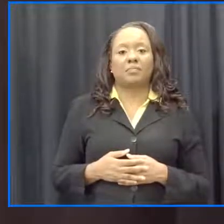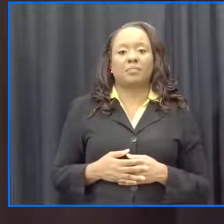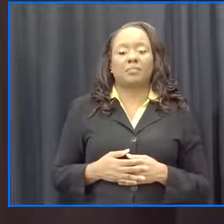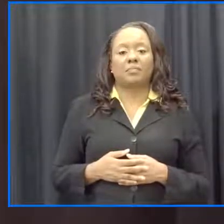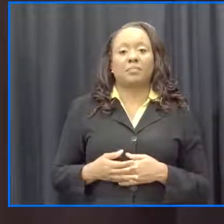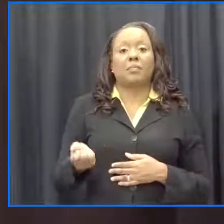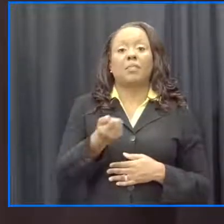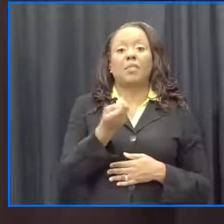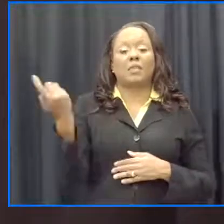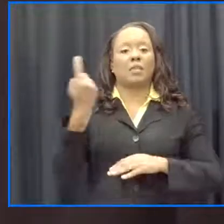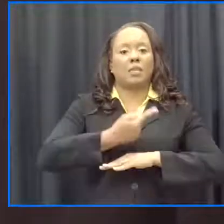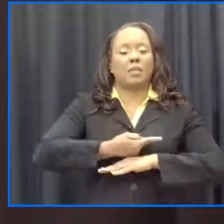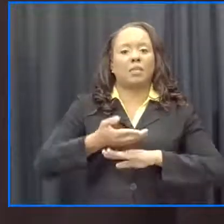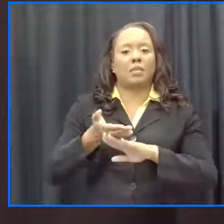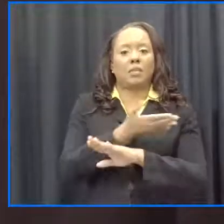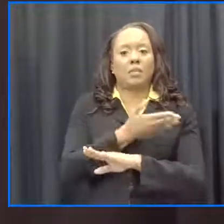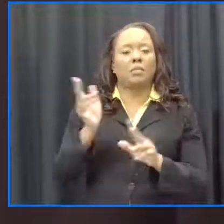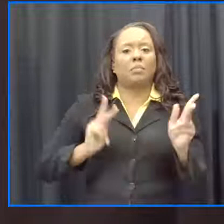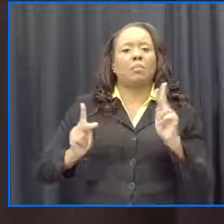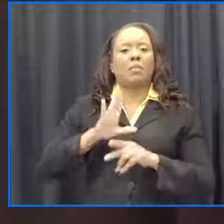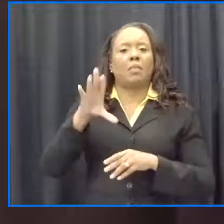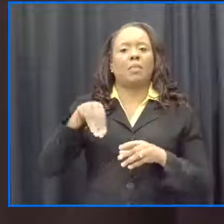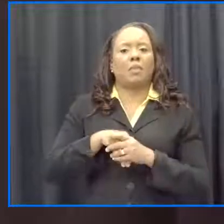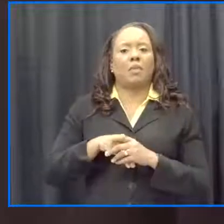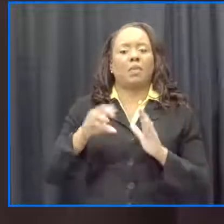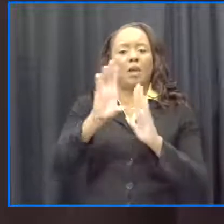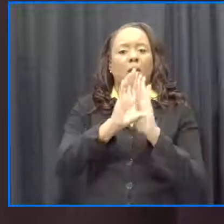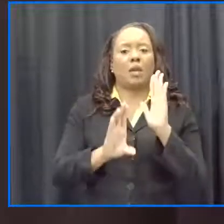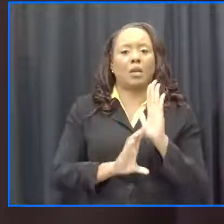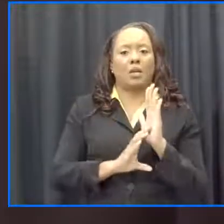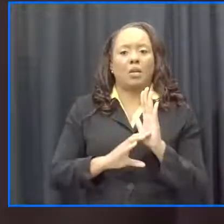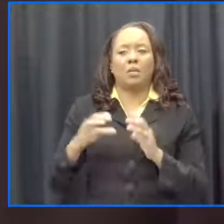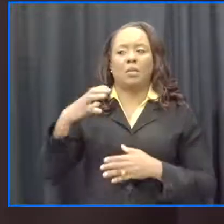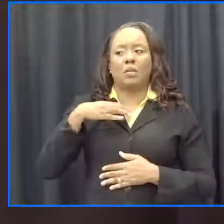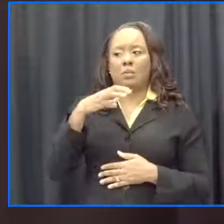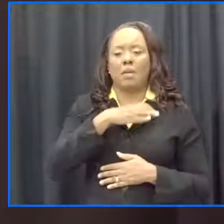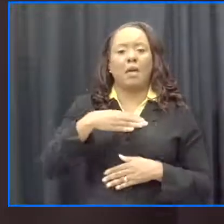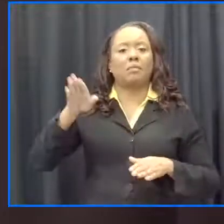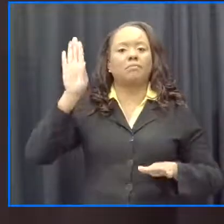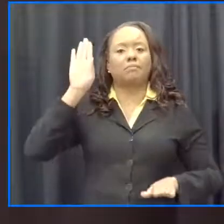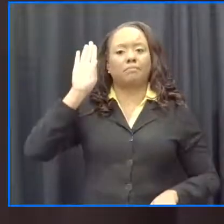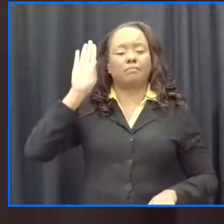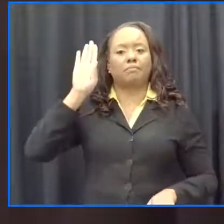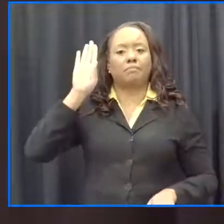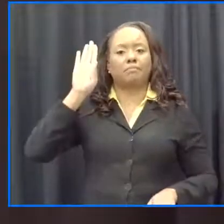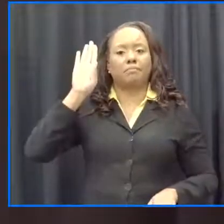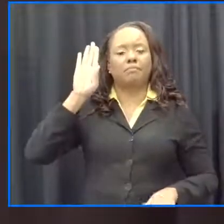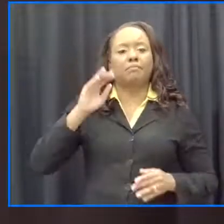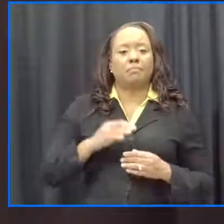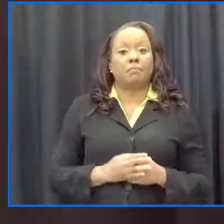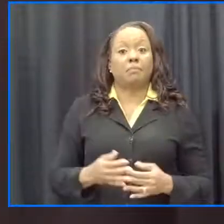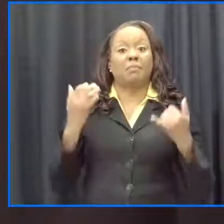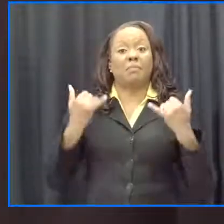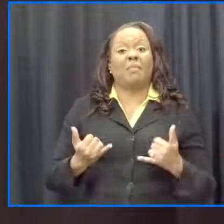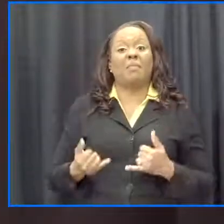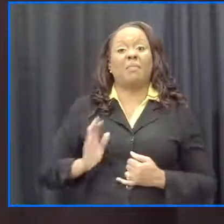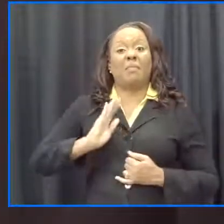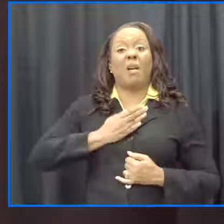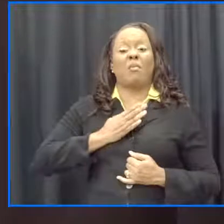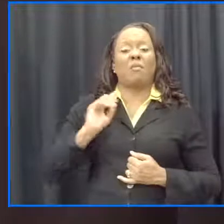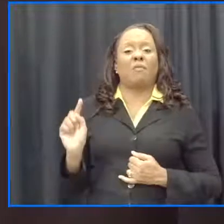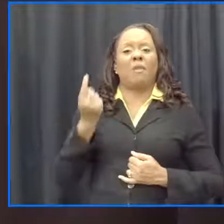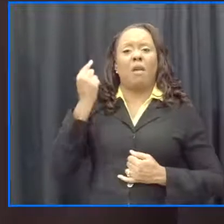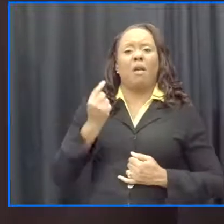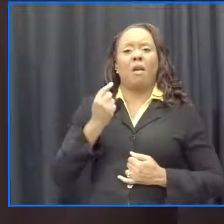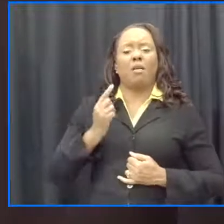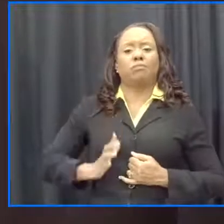secretary of the Constitution Reform Commission took their oaths of office. Today's official launch